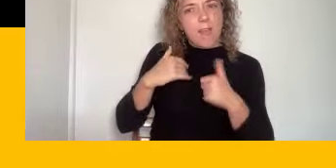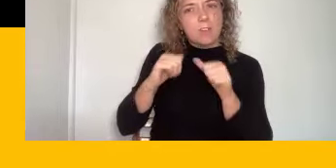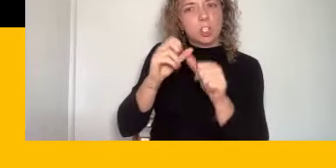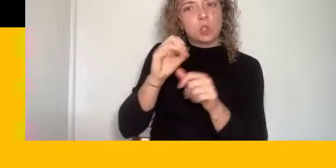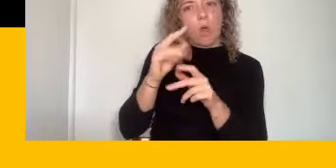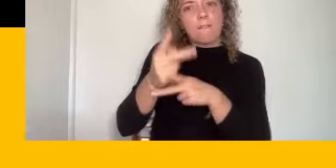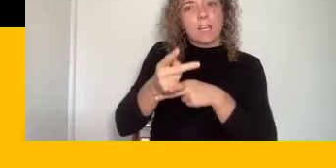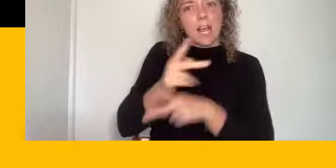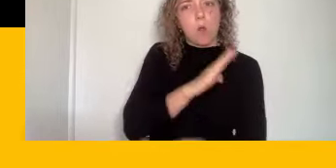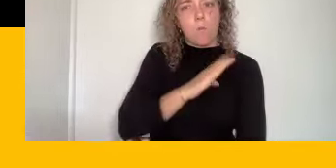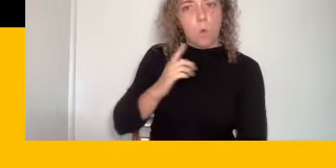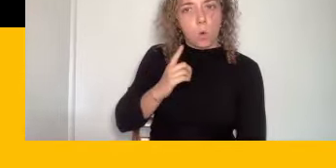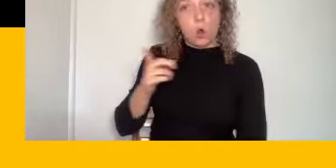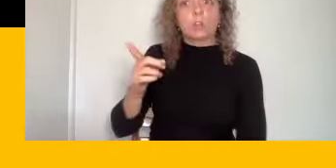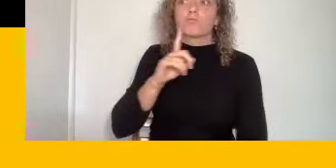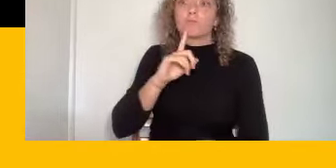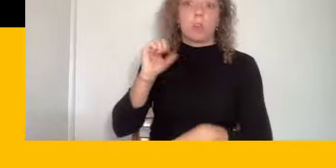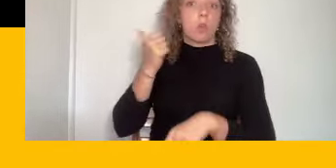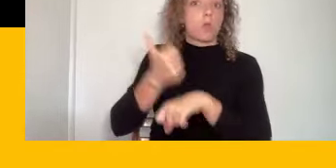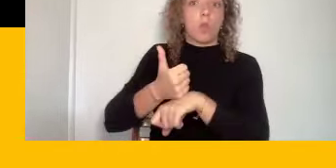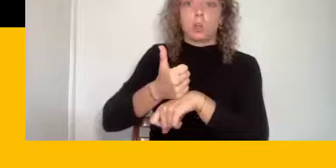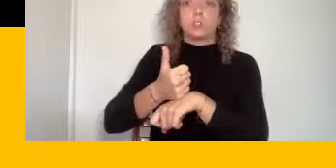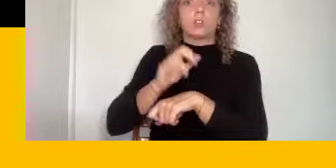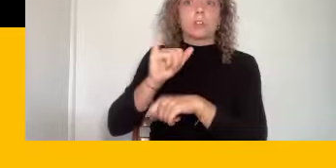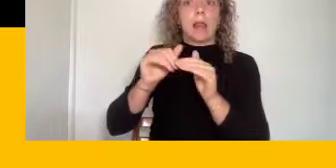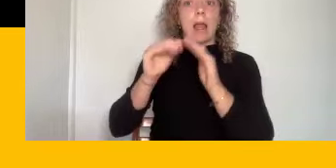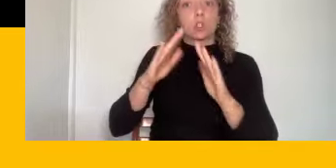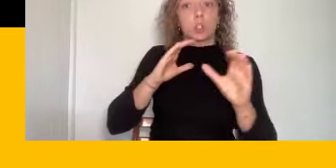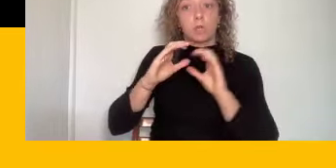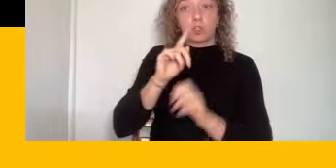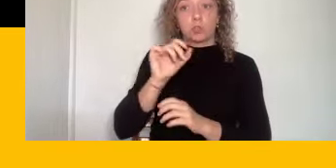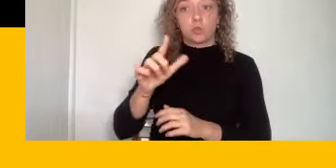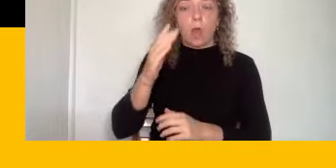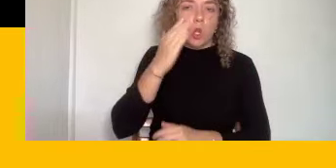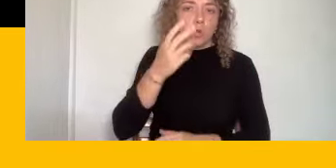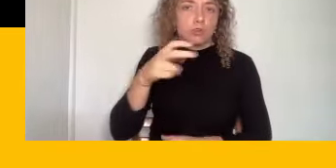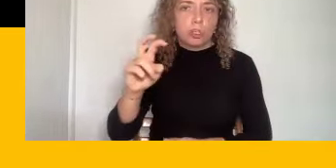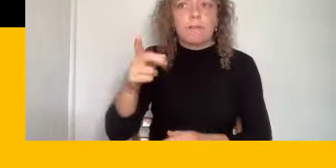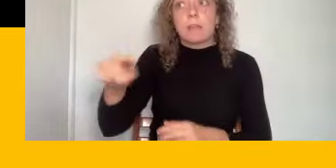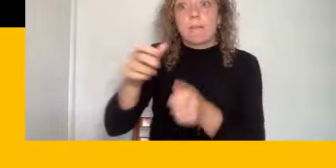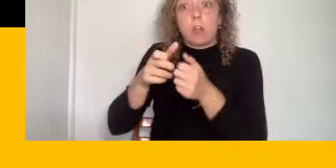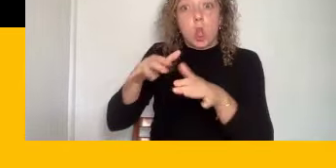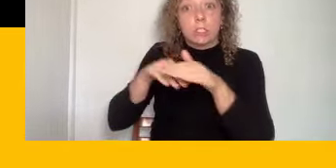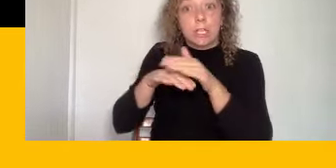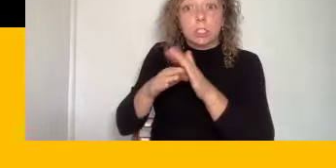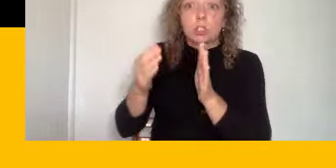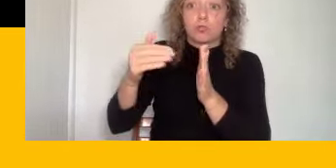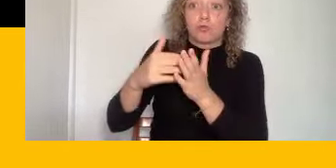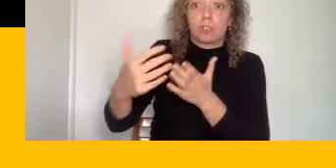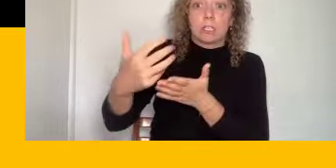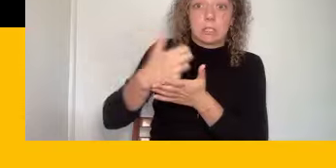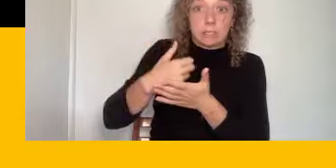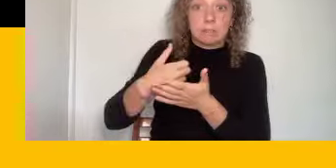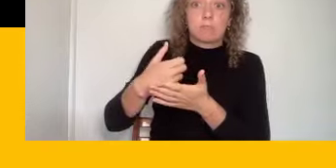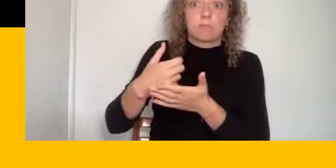Board, launched the Housing Conversation Tool. And so I know there was a shift. Folks kind of lost access and have been regaining access since. So